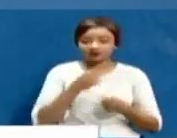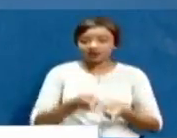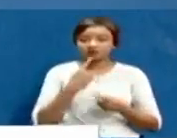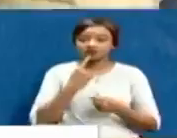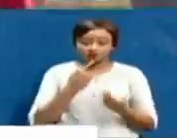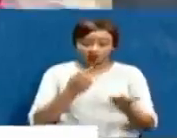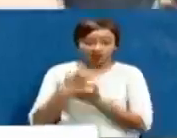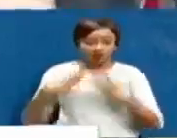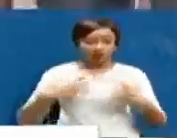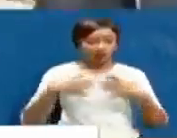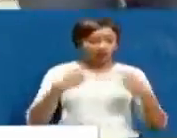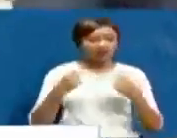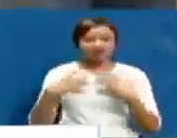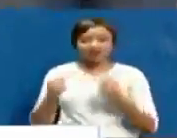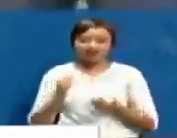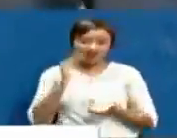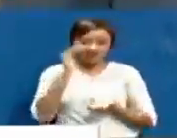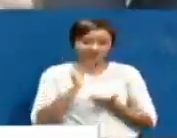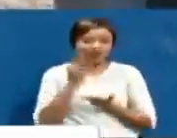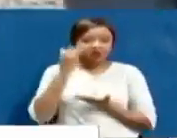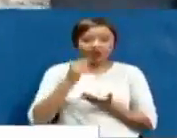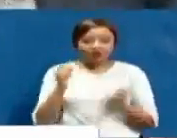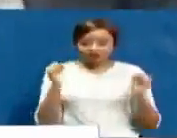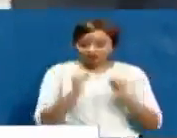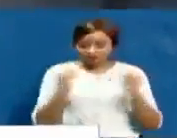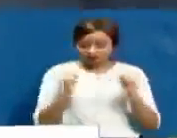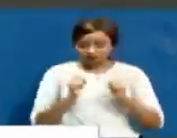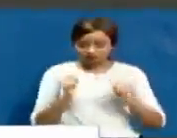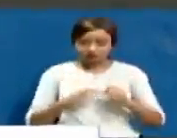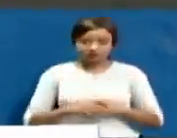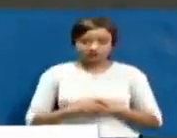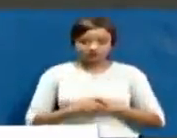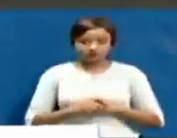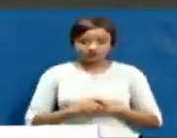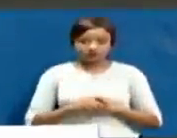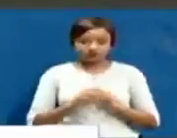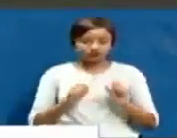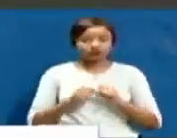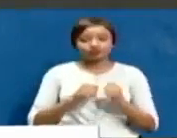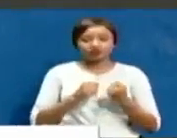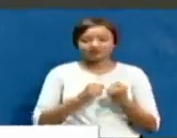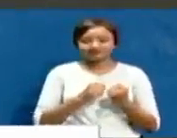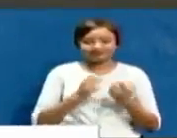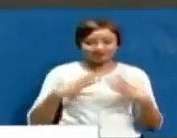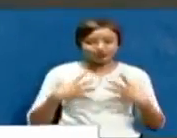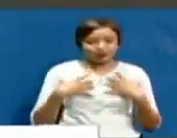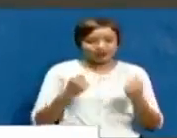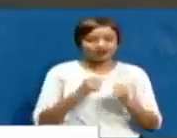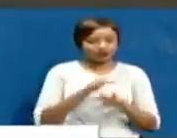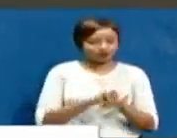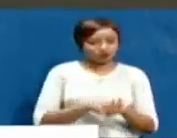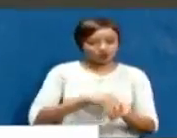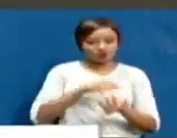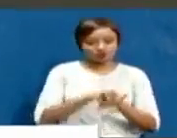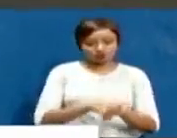attributed the lower numbers of recoveries to the cold weather experienced in the month of July, which impacts on the rate of recovery among those